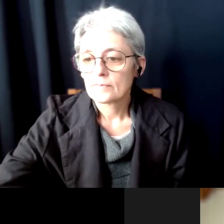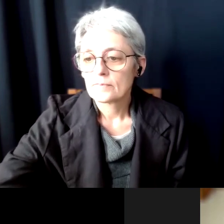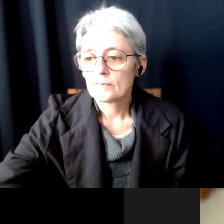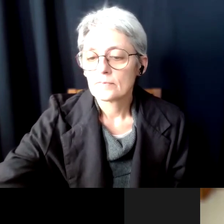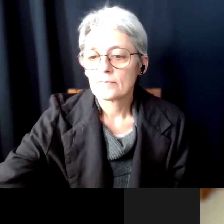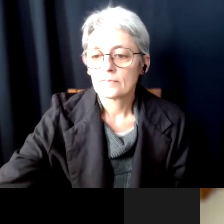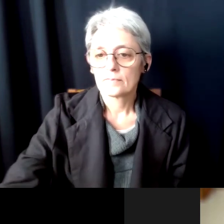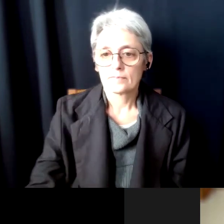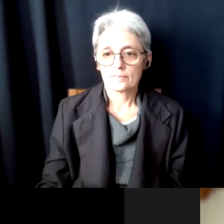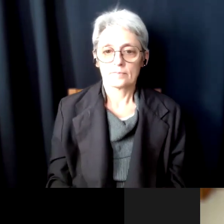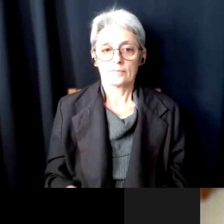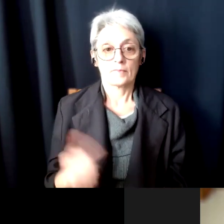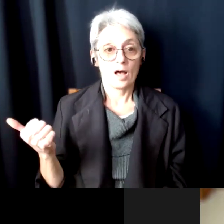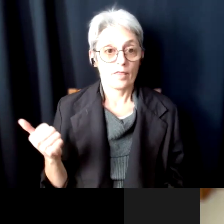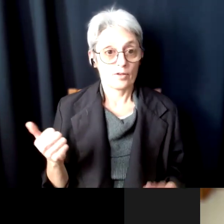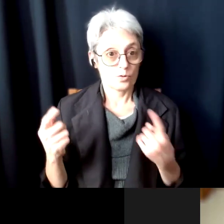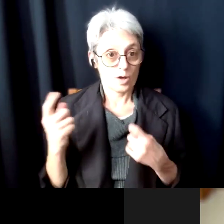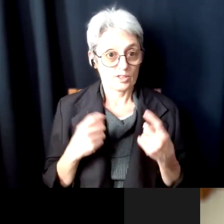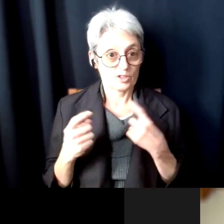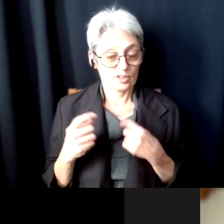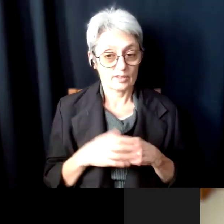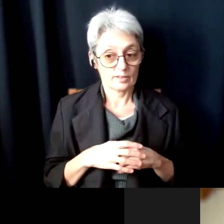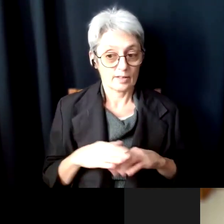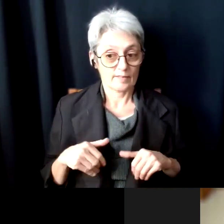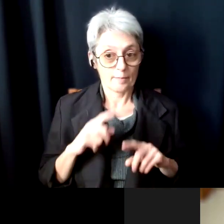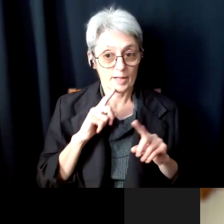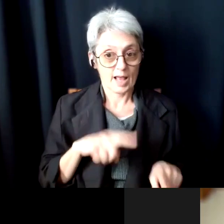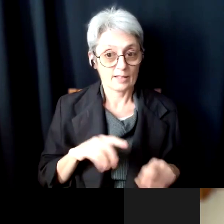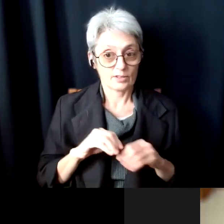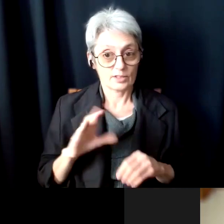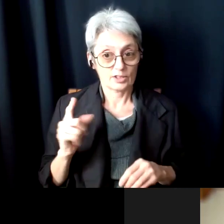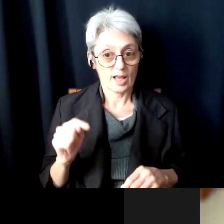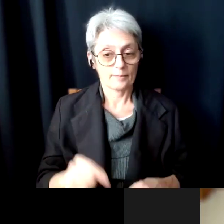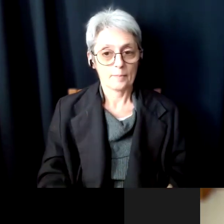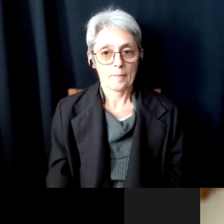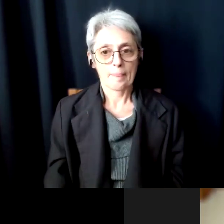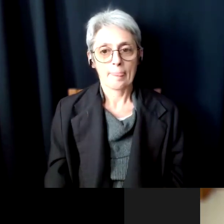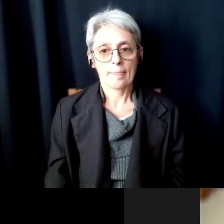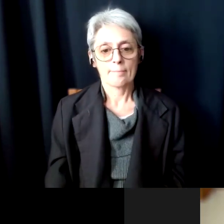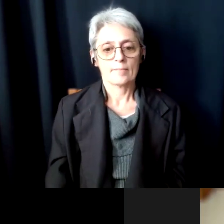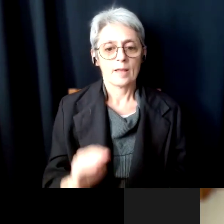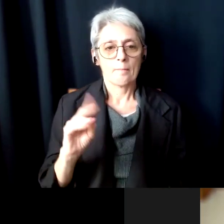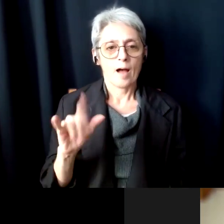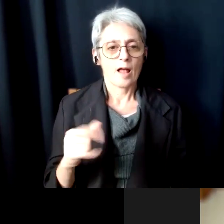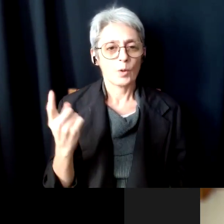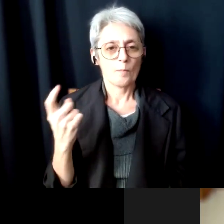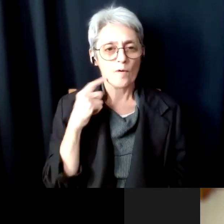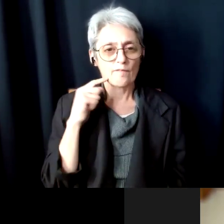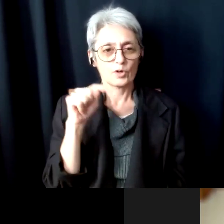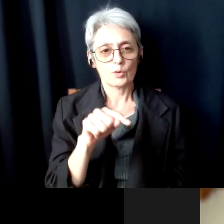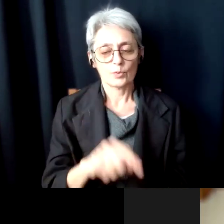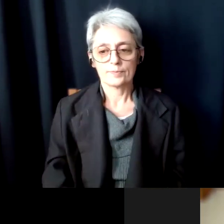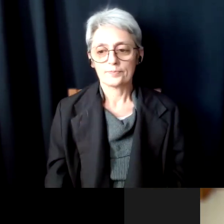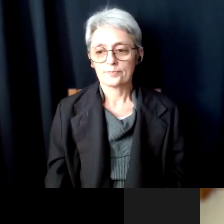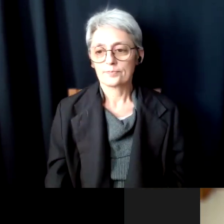Any other questions that aren't being answered in the chat? Molly, there's one more question for you. It says,